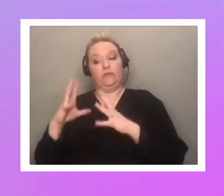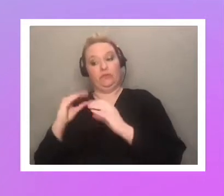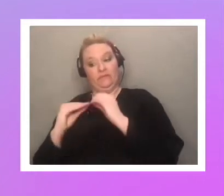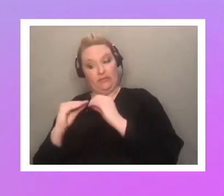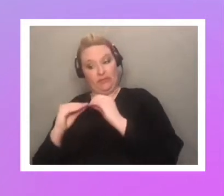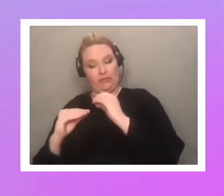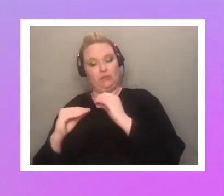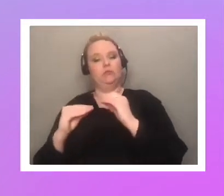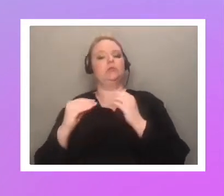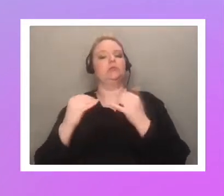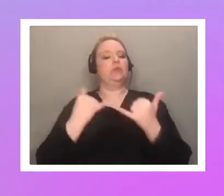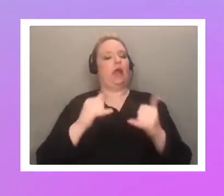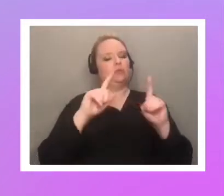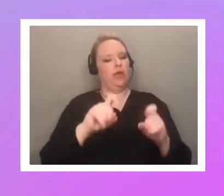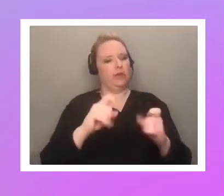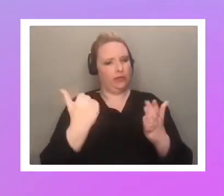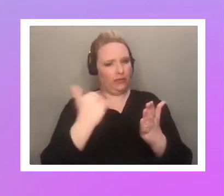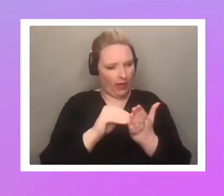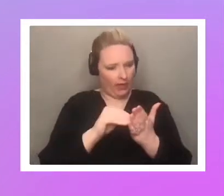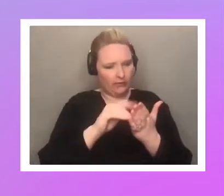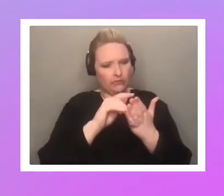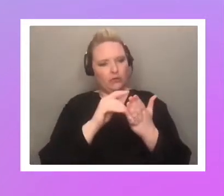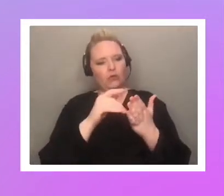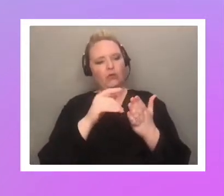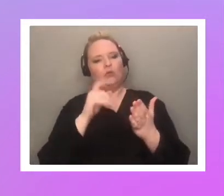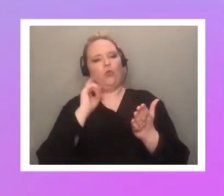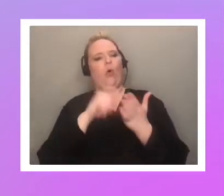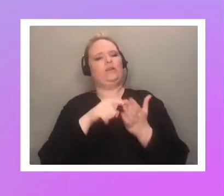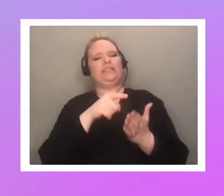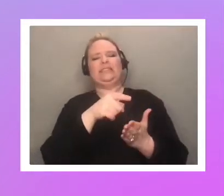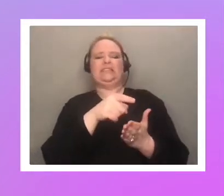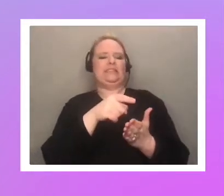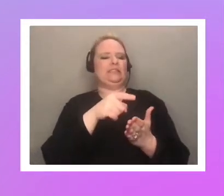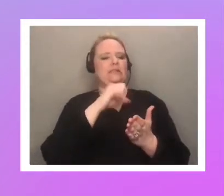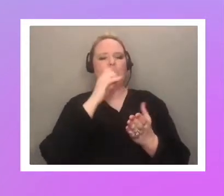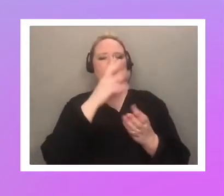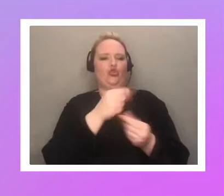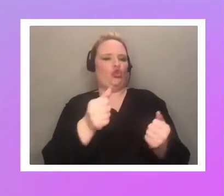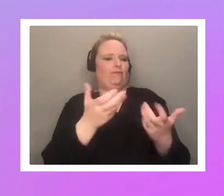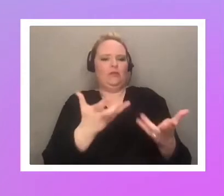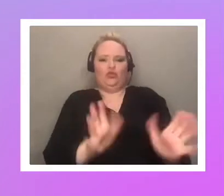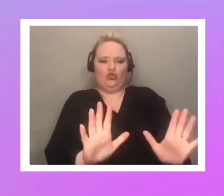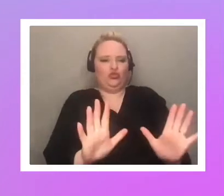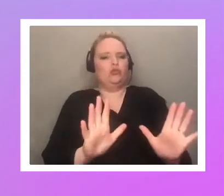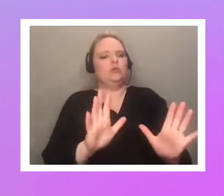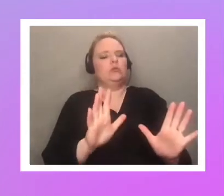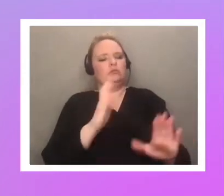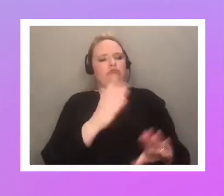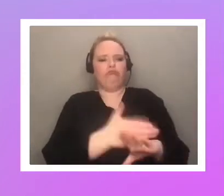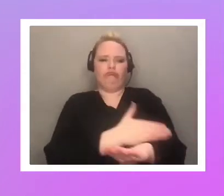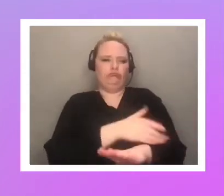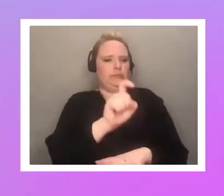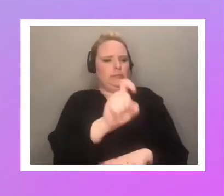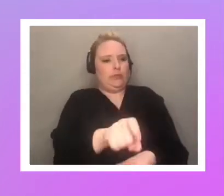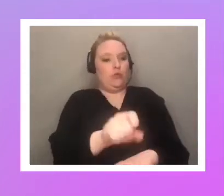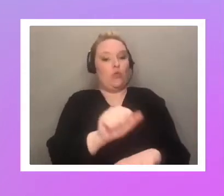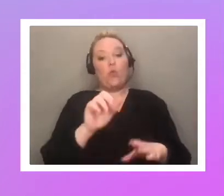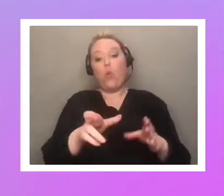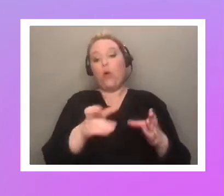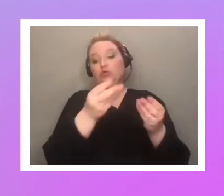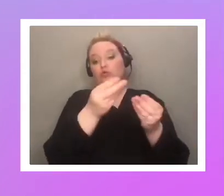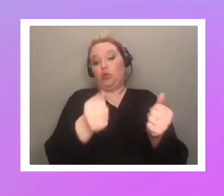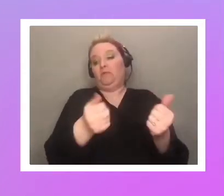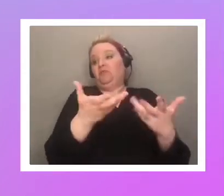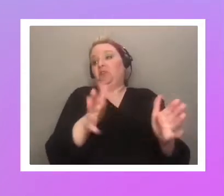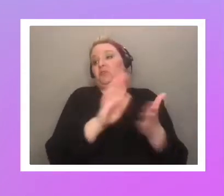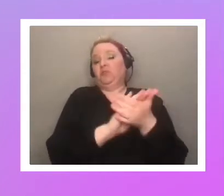either found to need more work, or the fixes are validated.